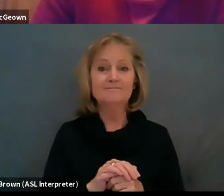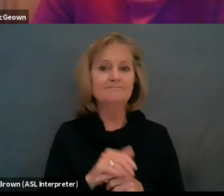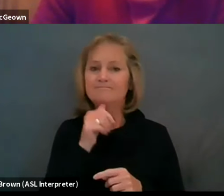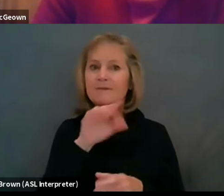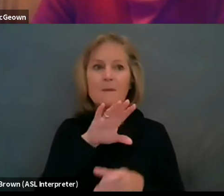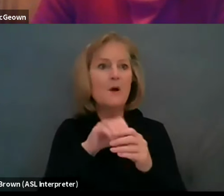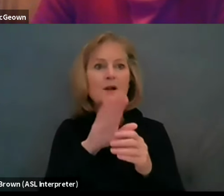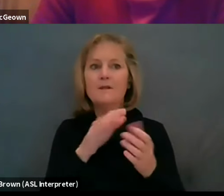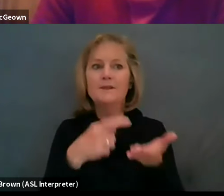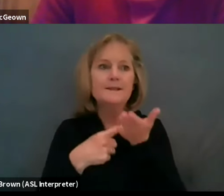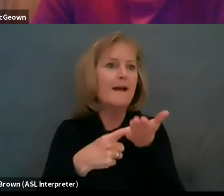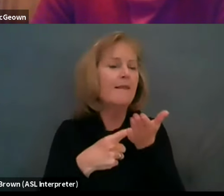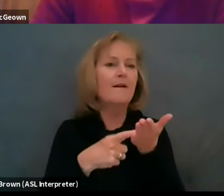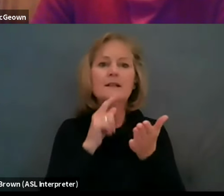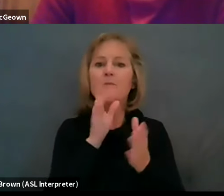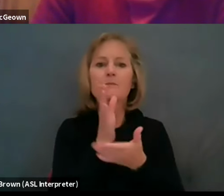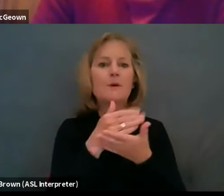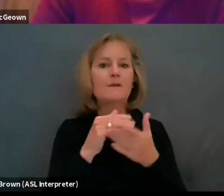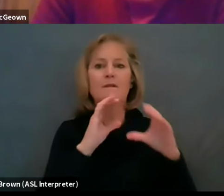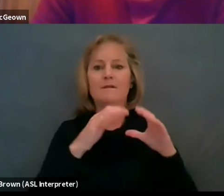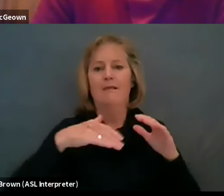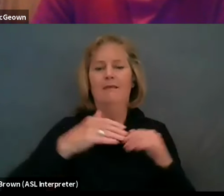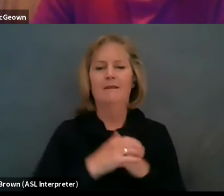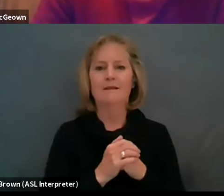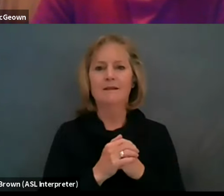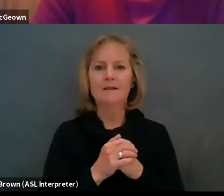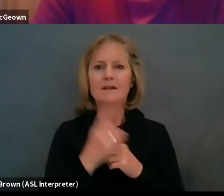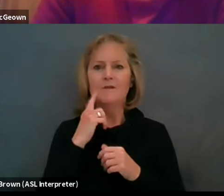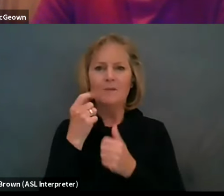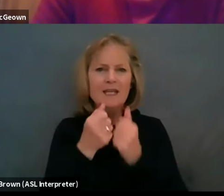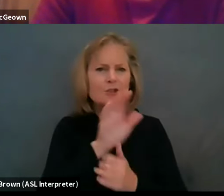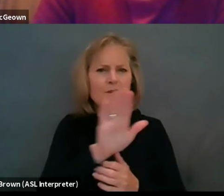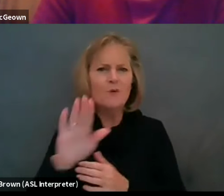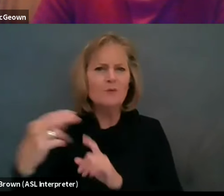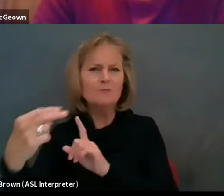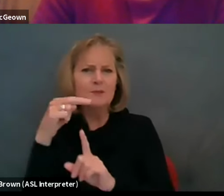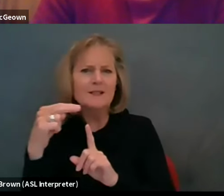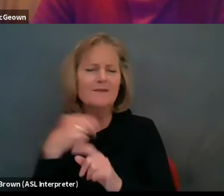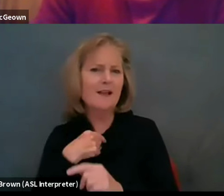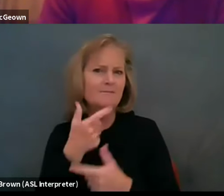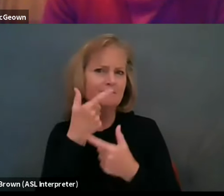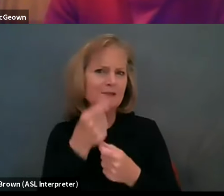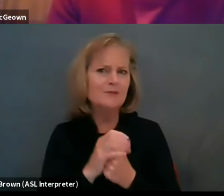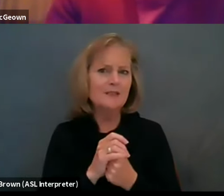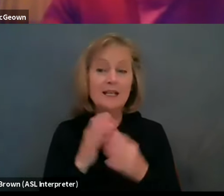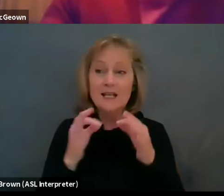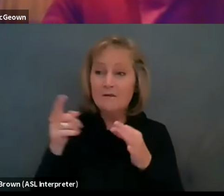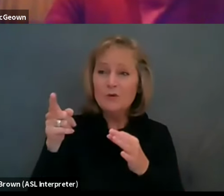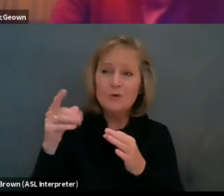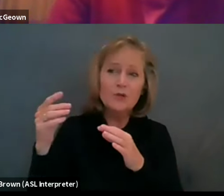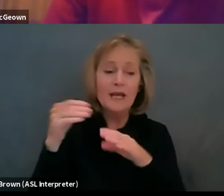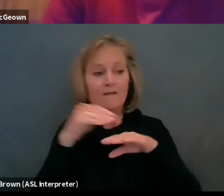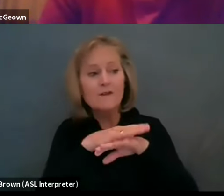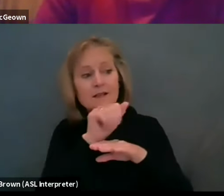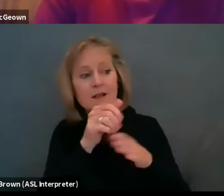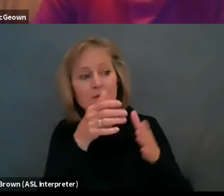part of the dialogue, it's not part of the conversation. And so from each of your perspectives, I'm interested if you were advising